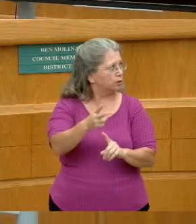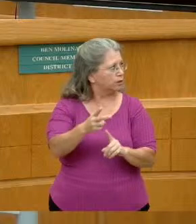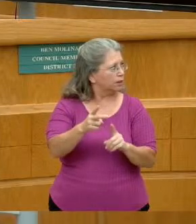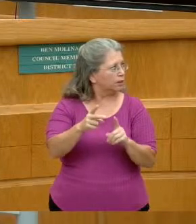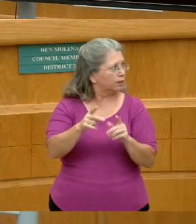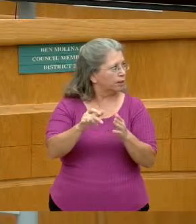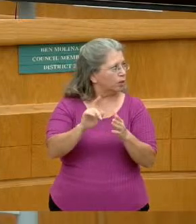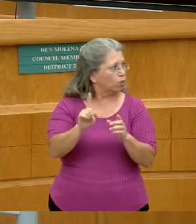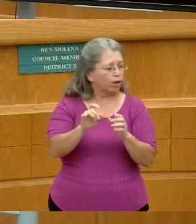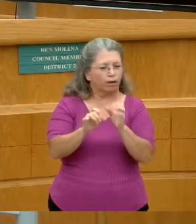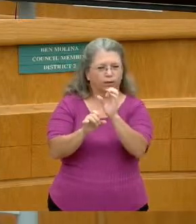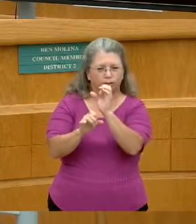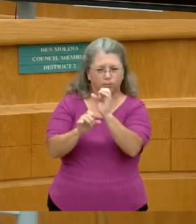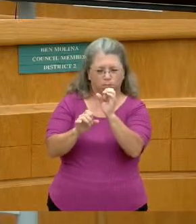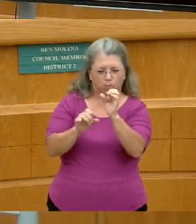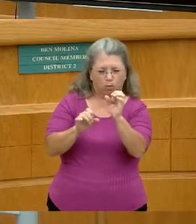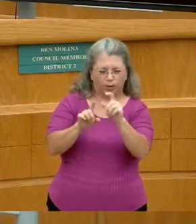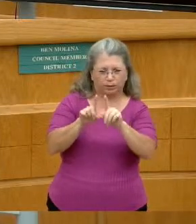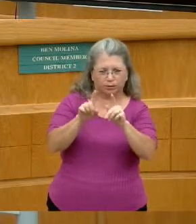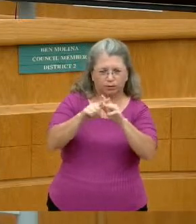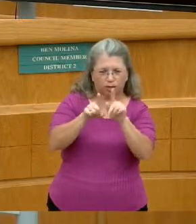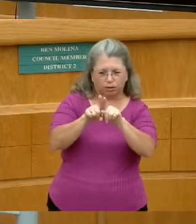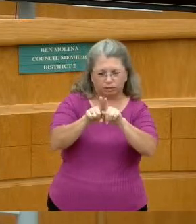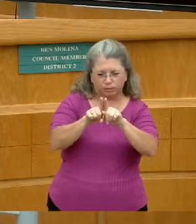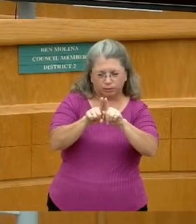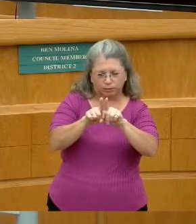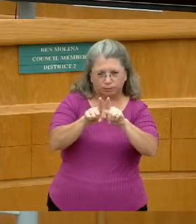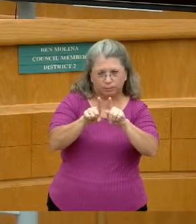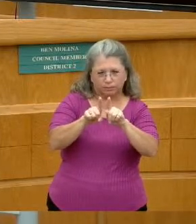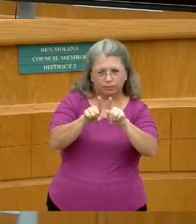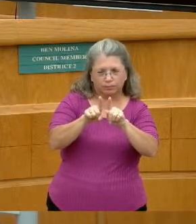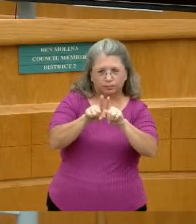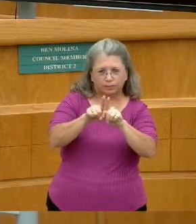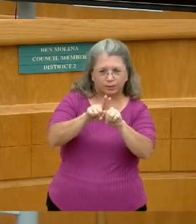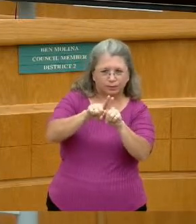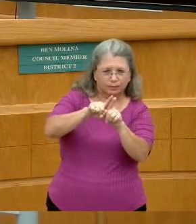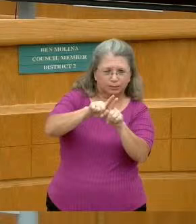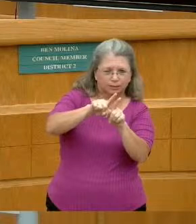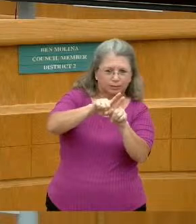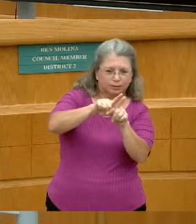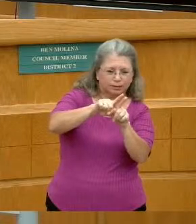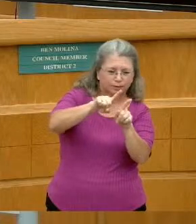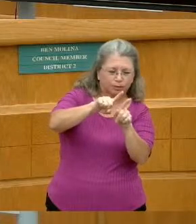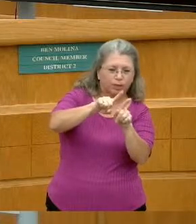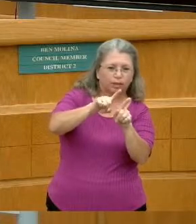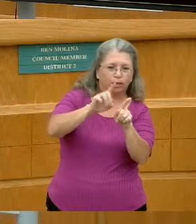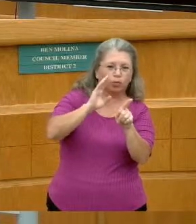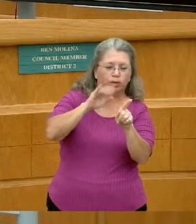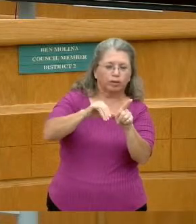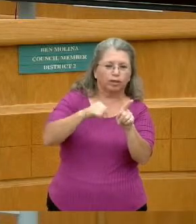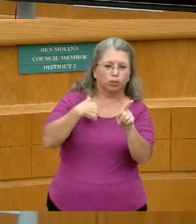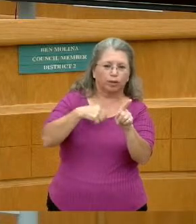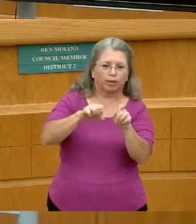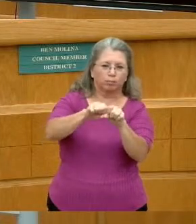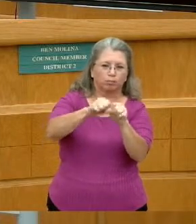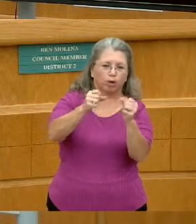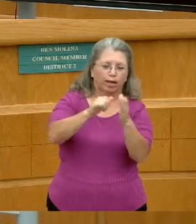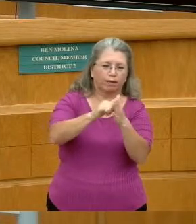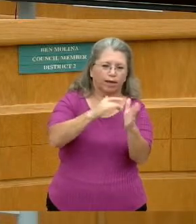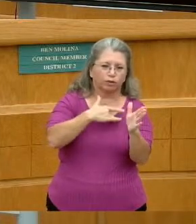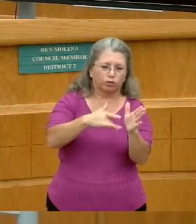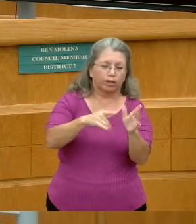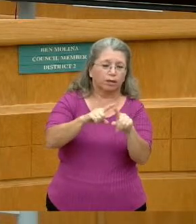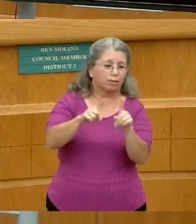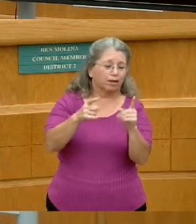line is when we know that we've been able to break that trend. But right now, up through the most latest data